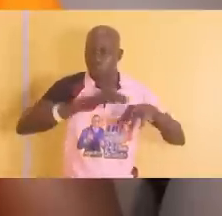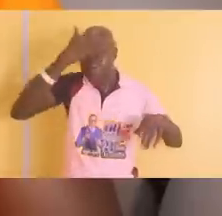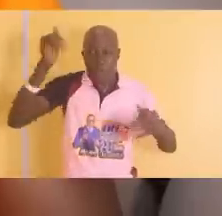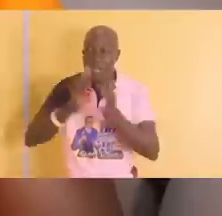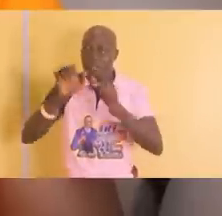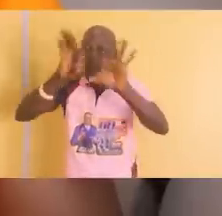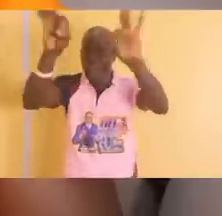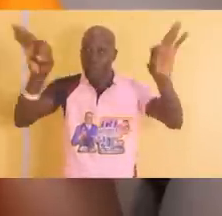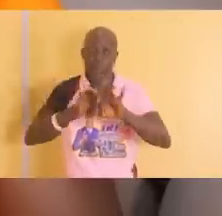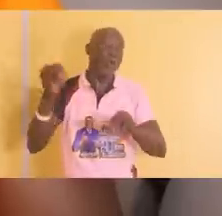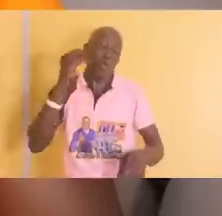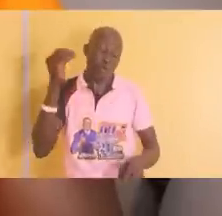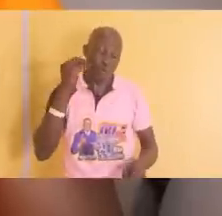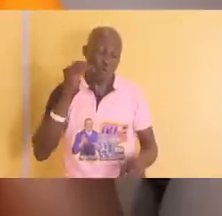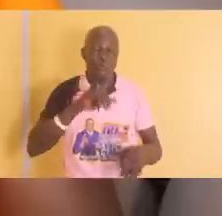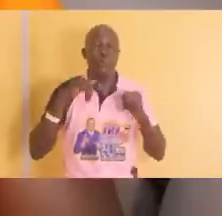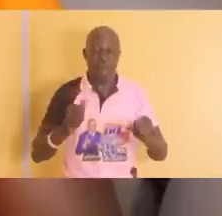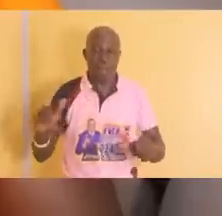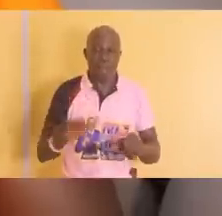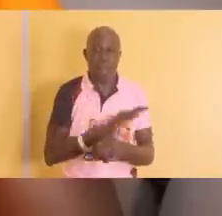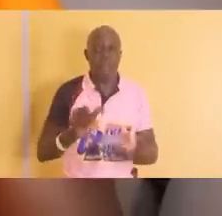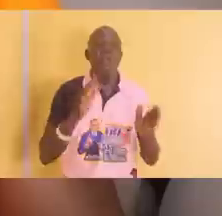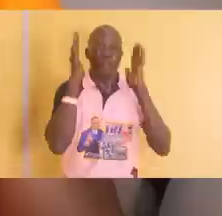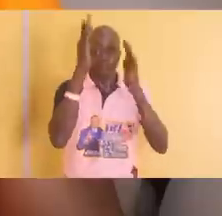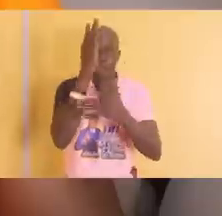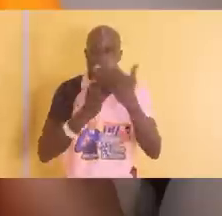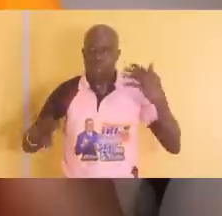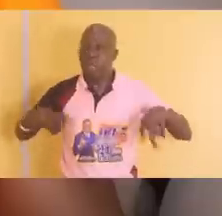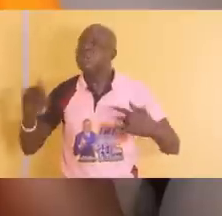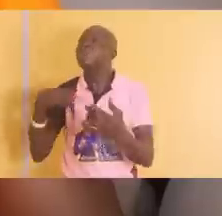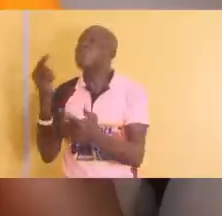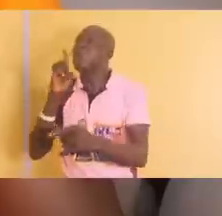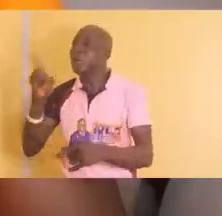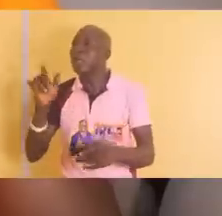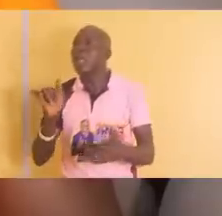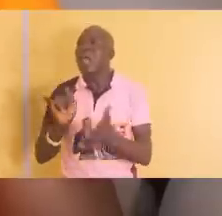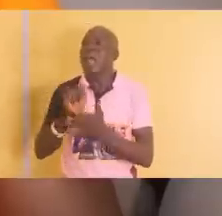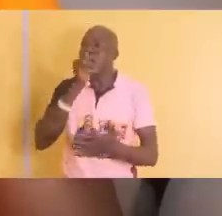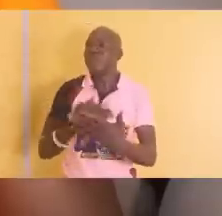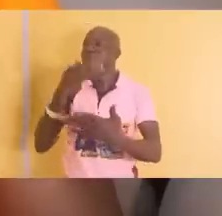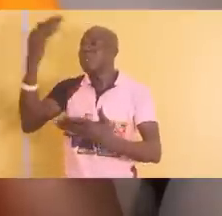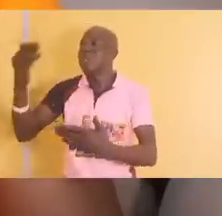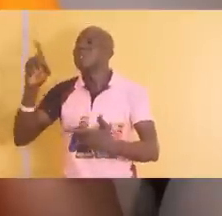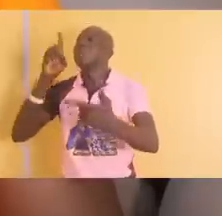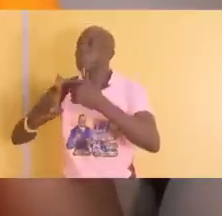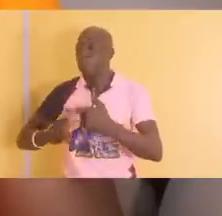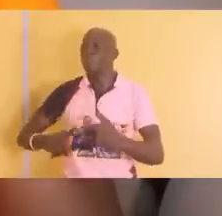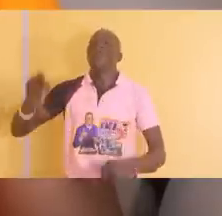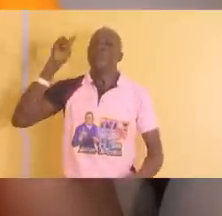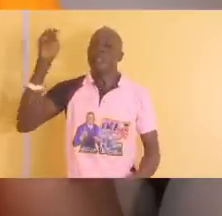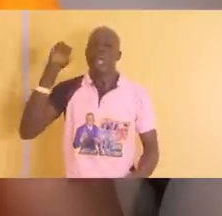Amen. In Jesus' name, my Lord. Don't forget your father.